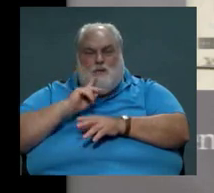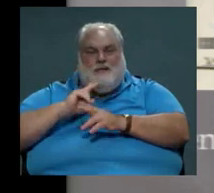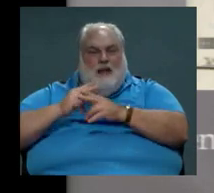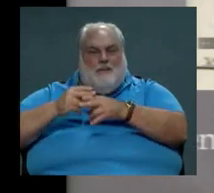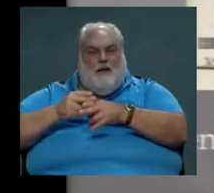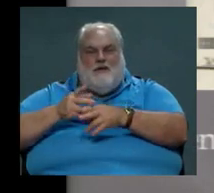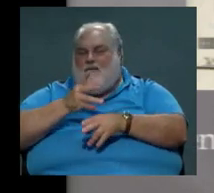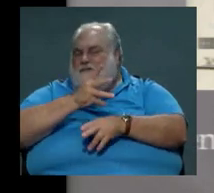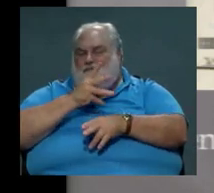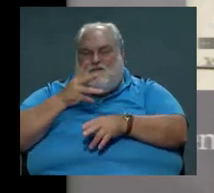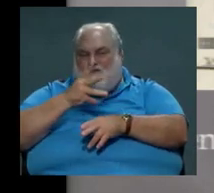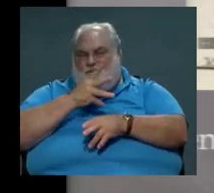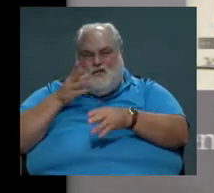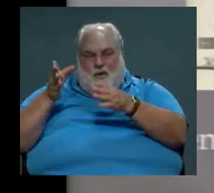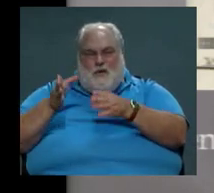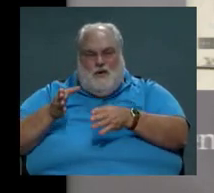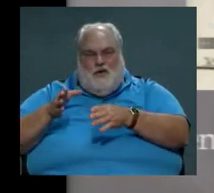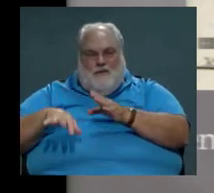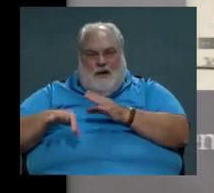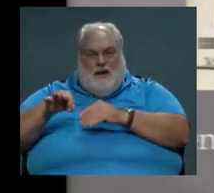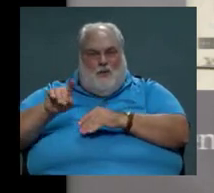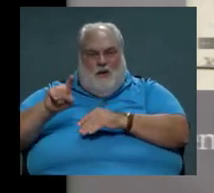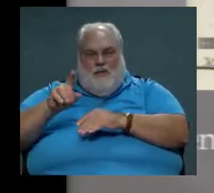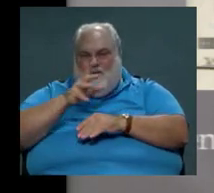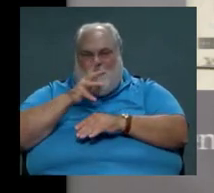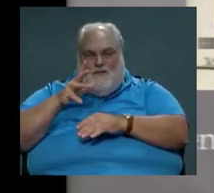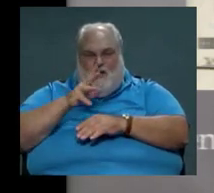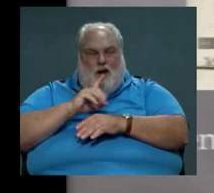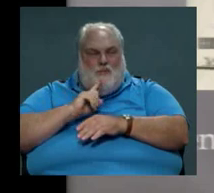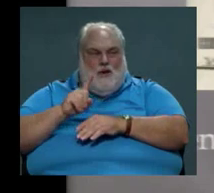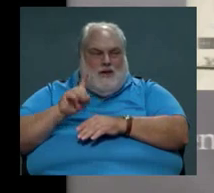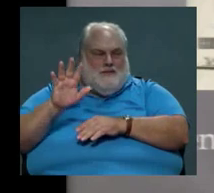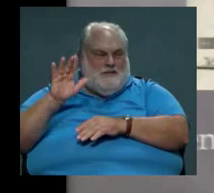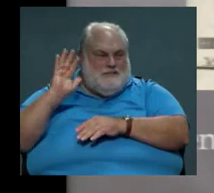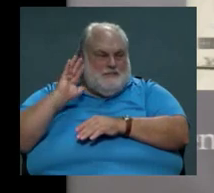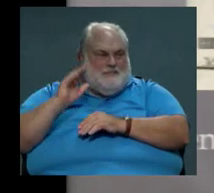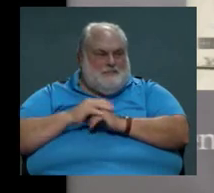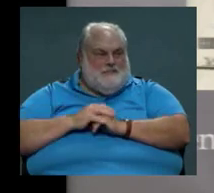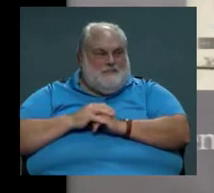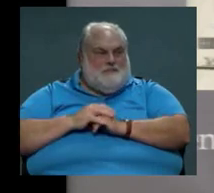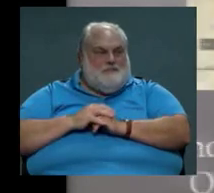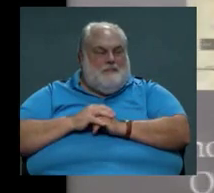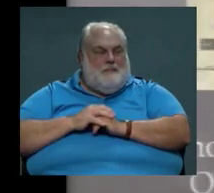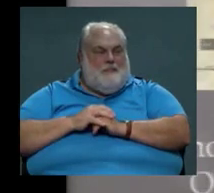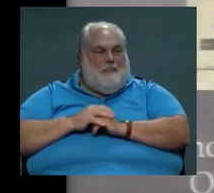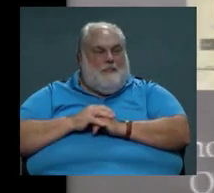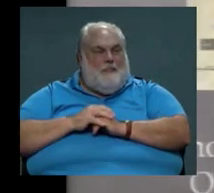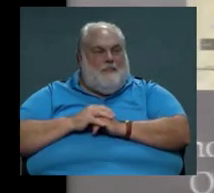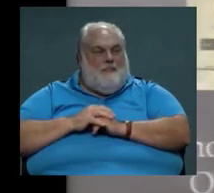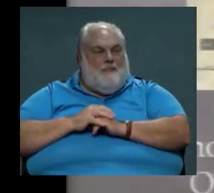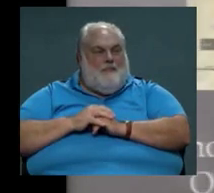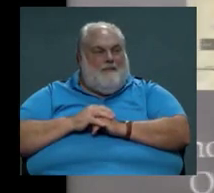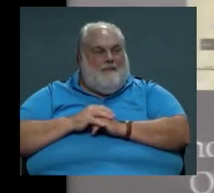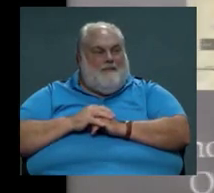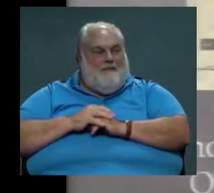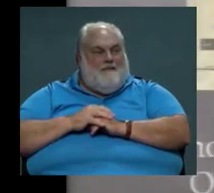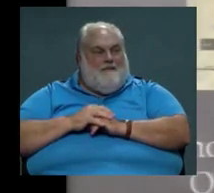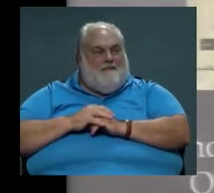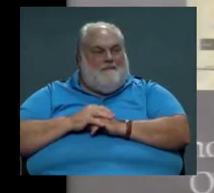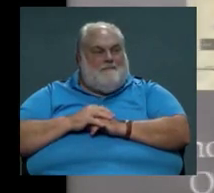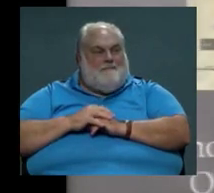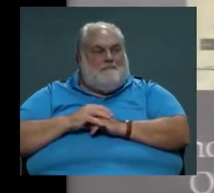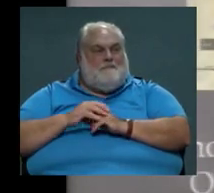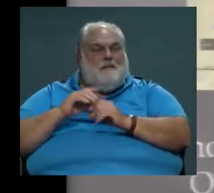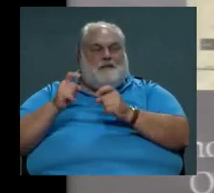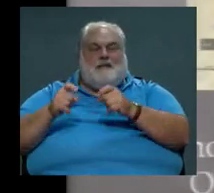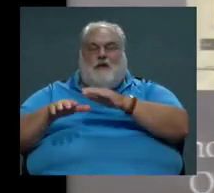named Brody, and you see where his farm was. And the next one is gives you more of the